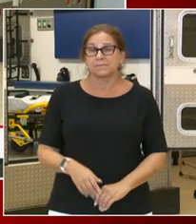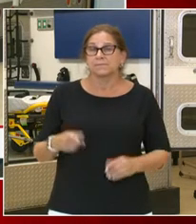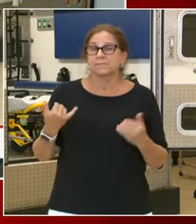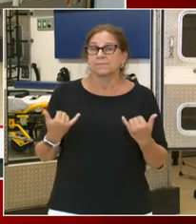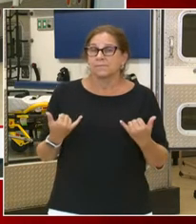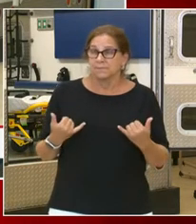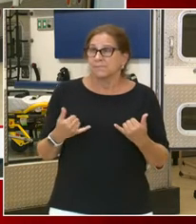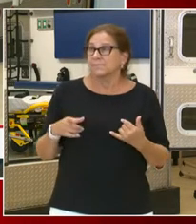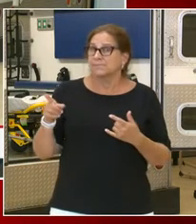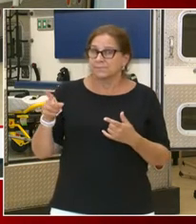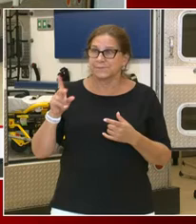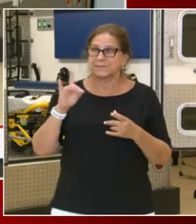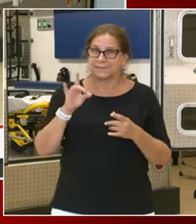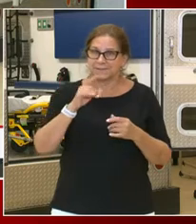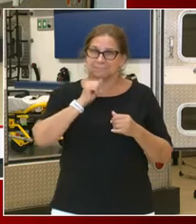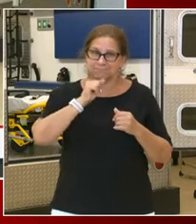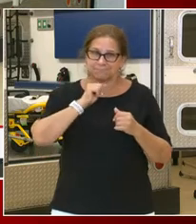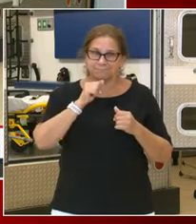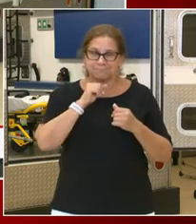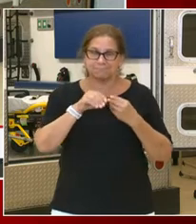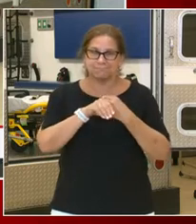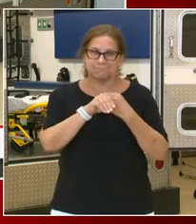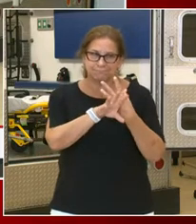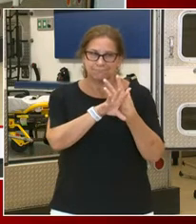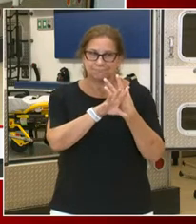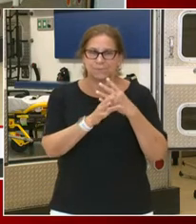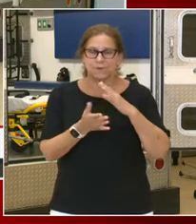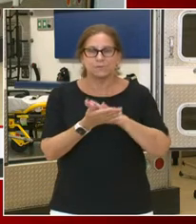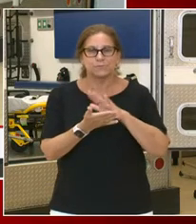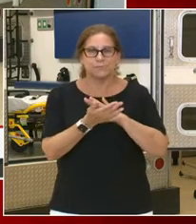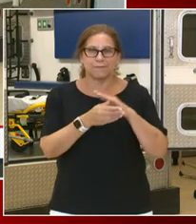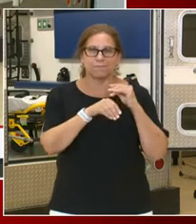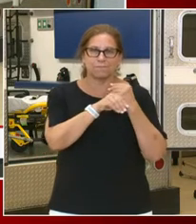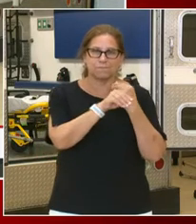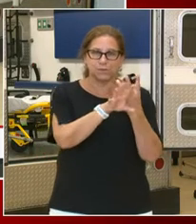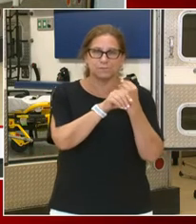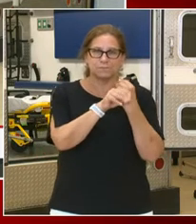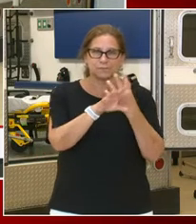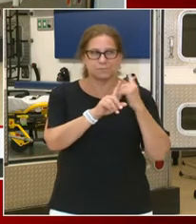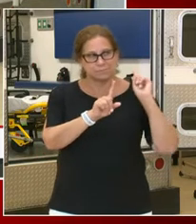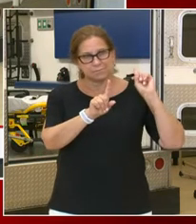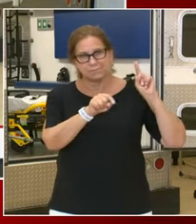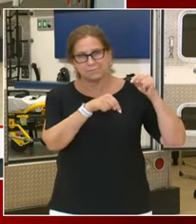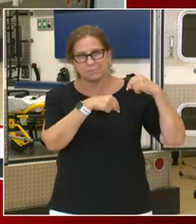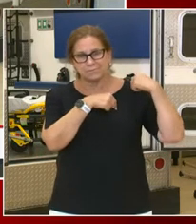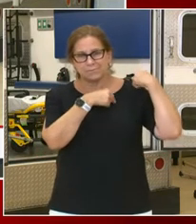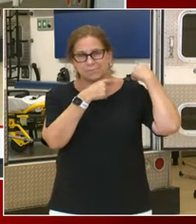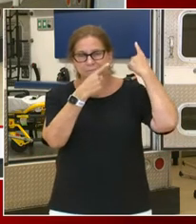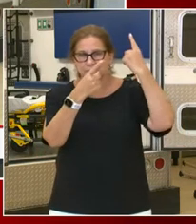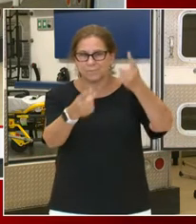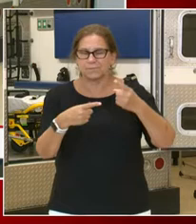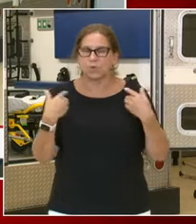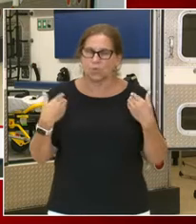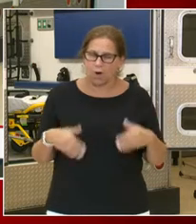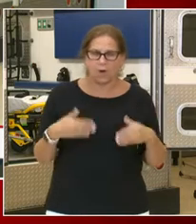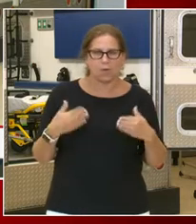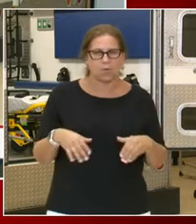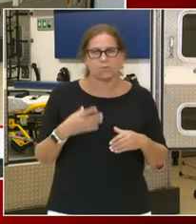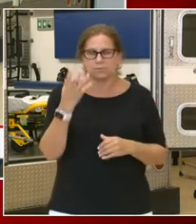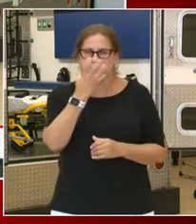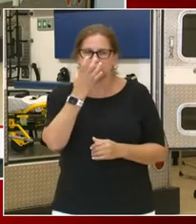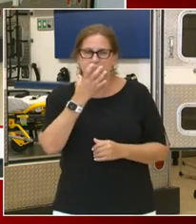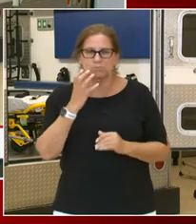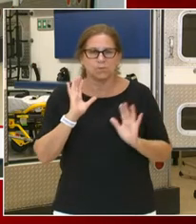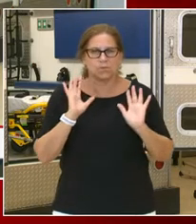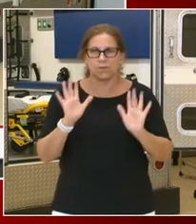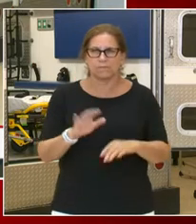year, letting them know about all of those updates and changes that you all have made in this school year alone, but as we prepare for next school year. So that's been very critical,